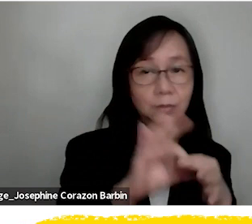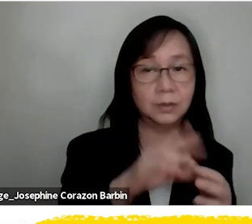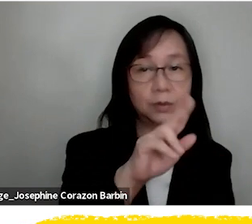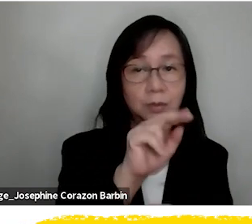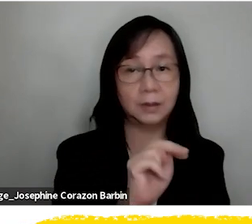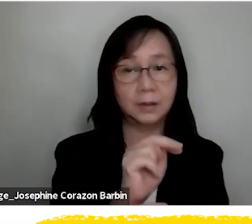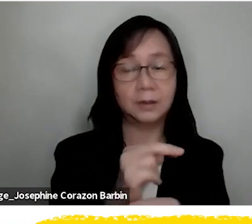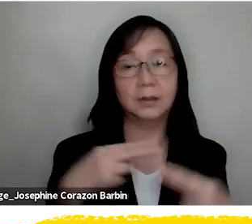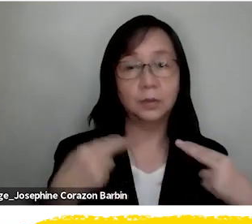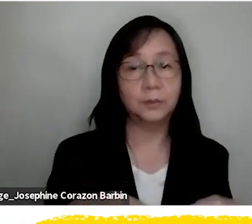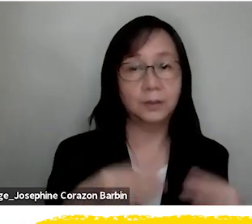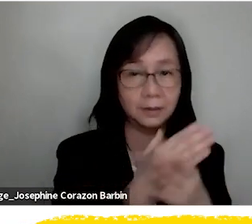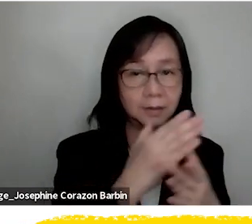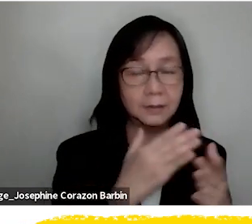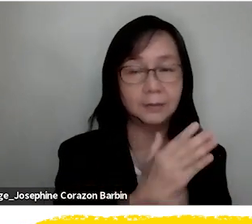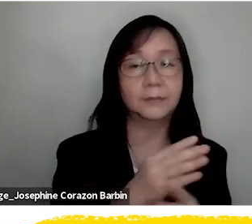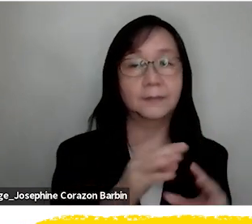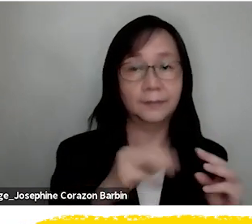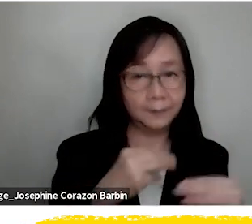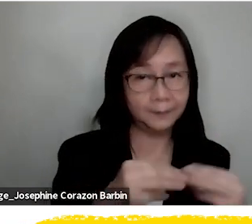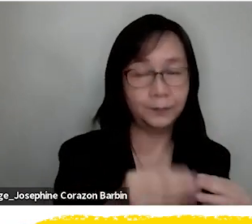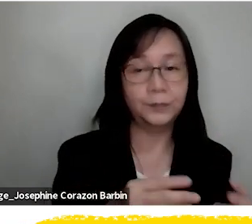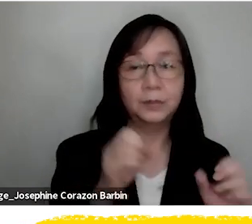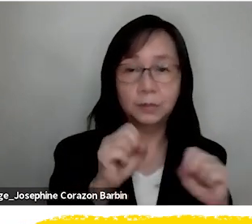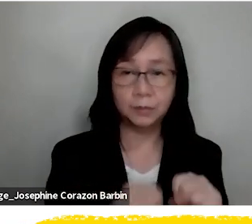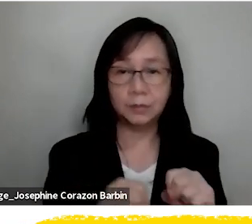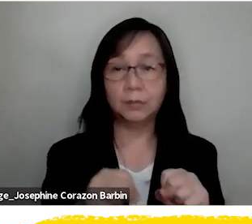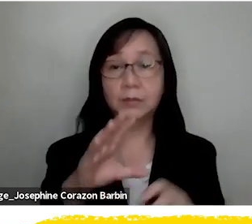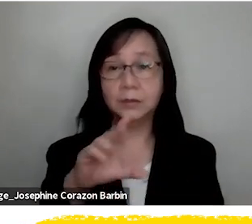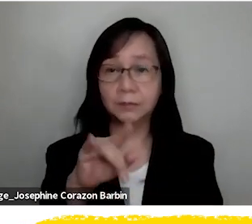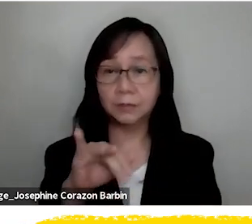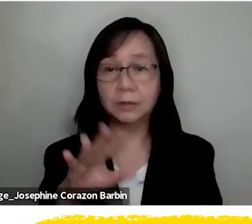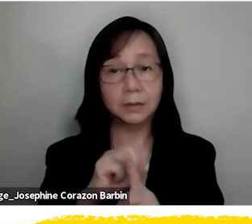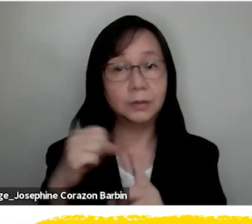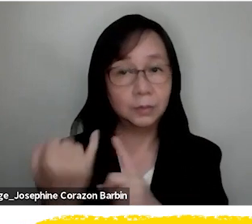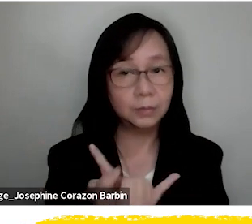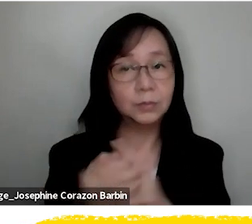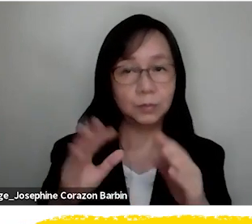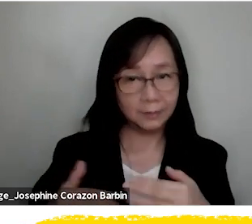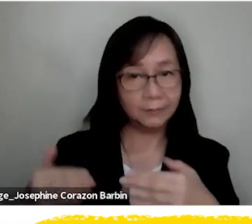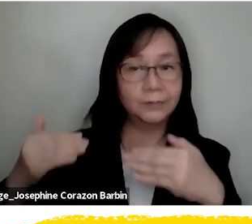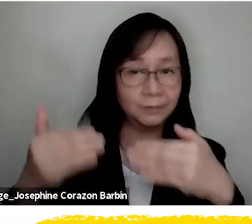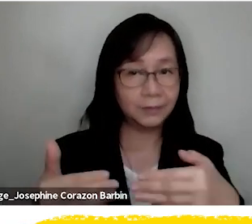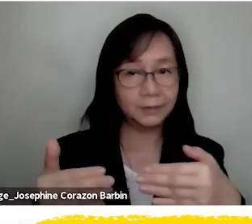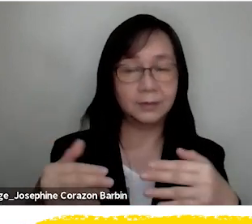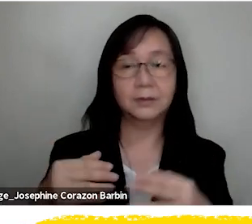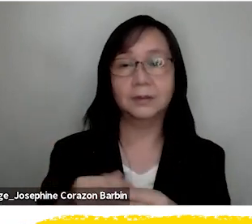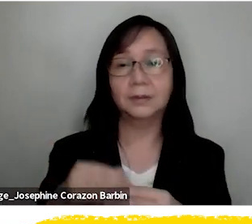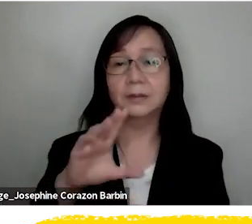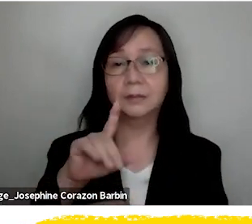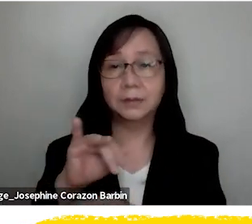human rights mechanisms in order for civil society to advance children's rights in their